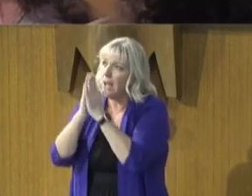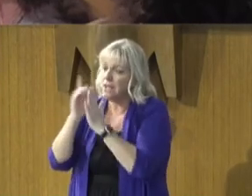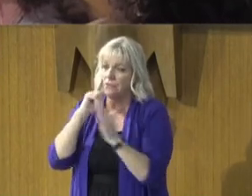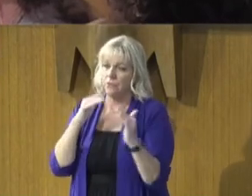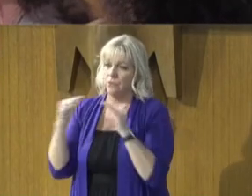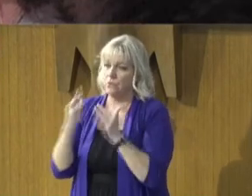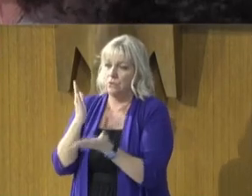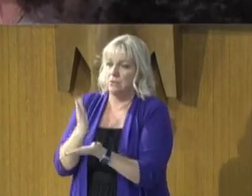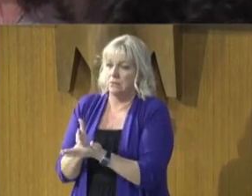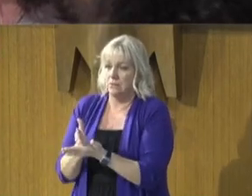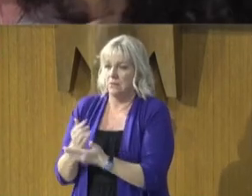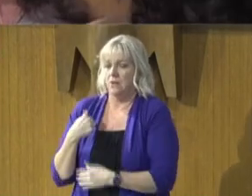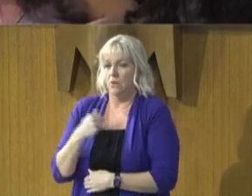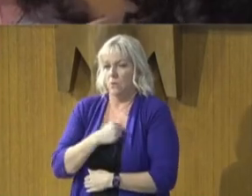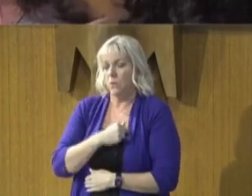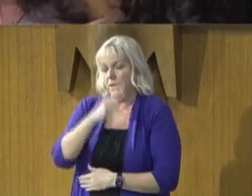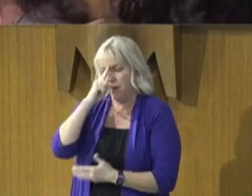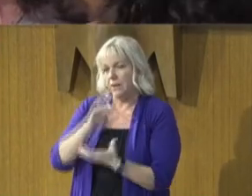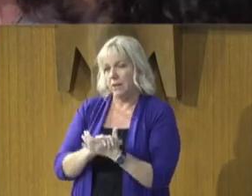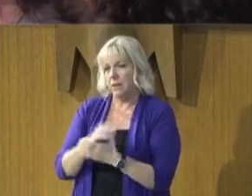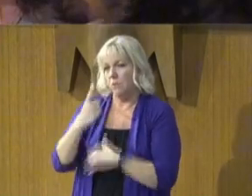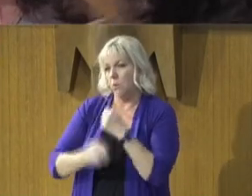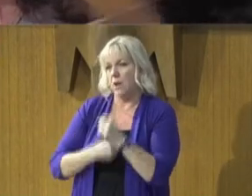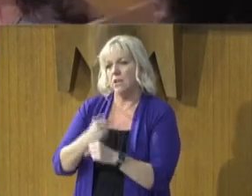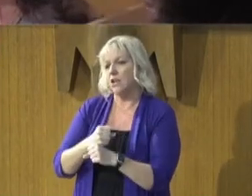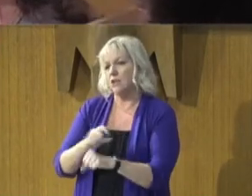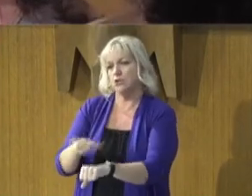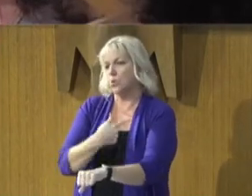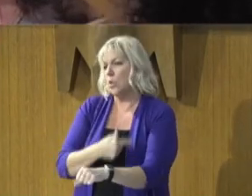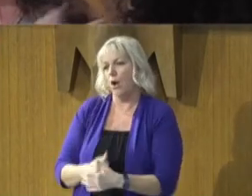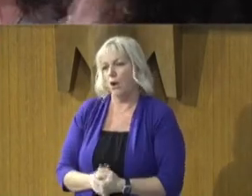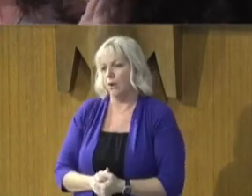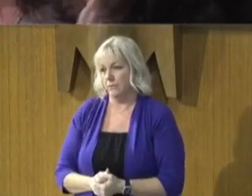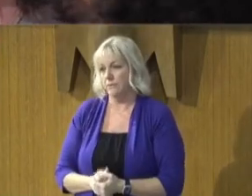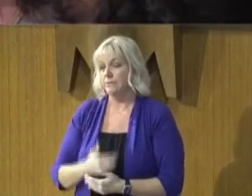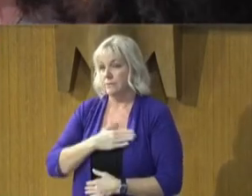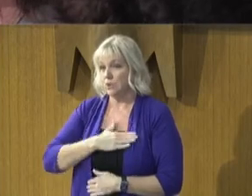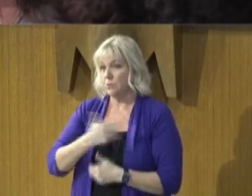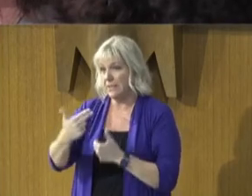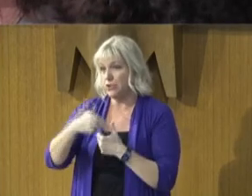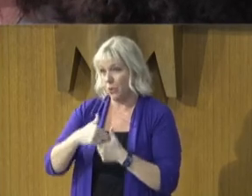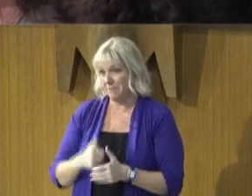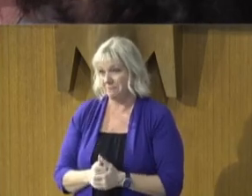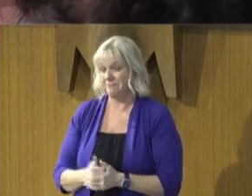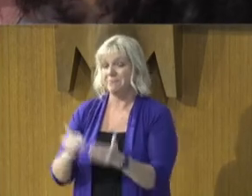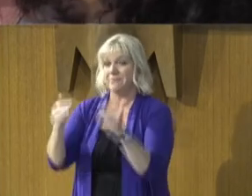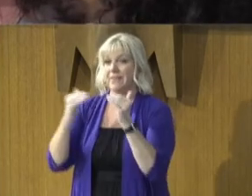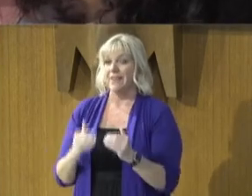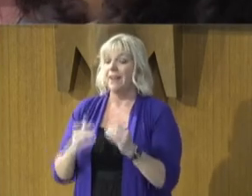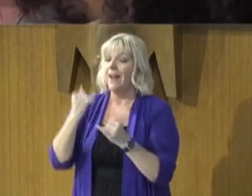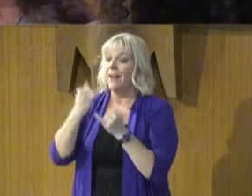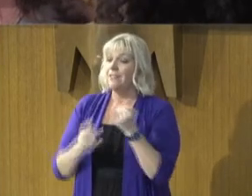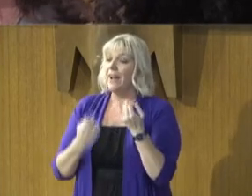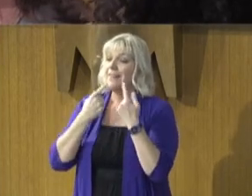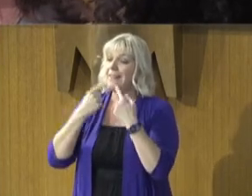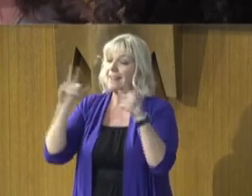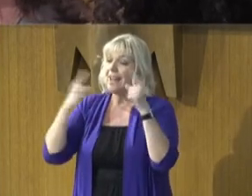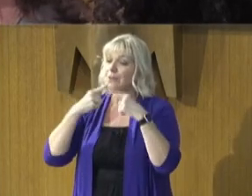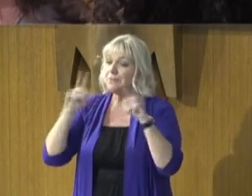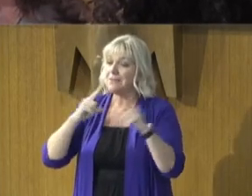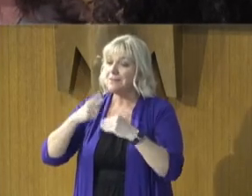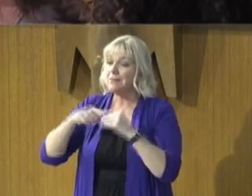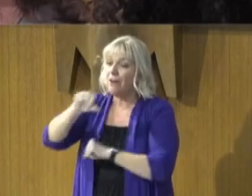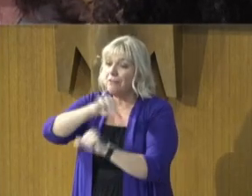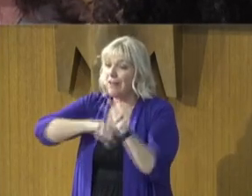believe that 1 year of this war is too long. So please join us in that. Finally, some announcements about fellowship, opportunities to connect